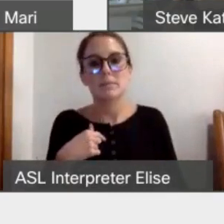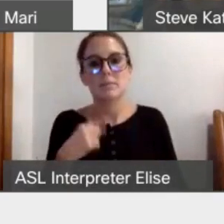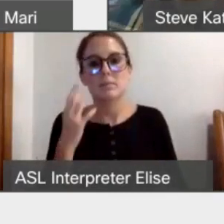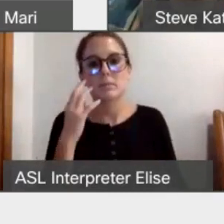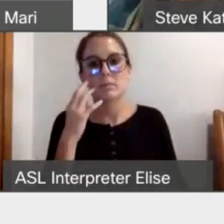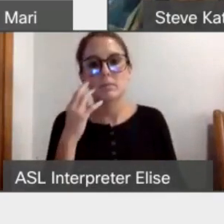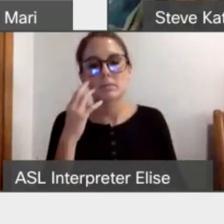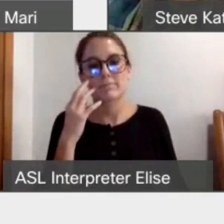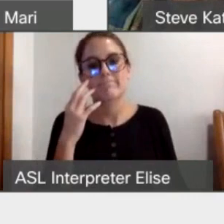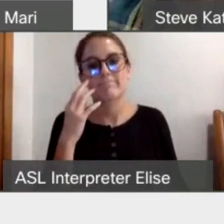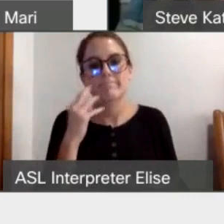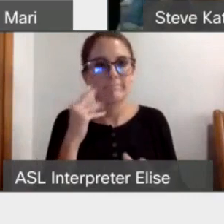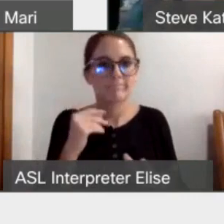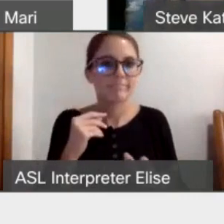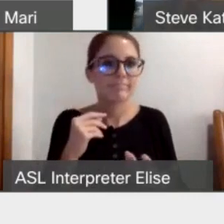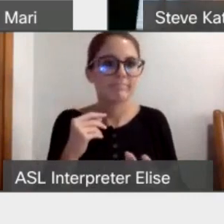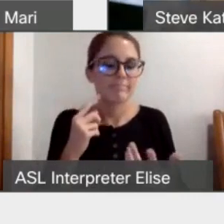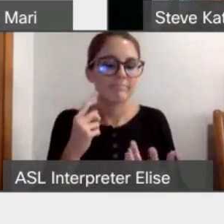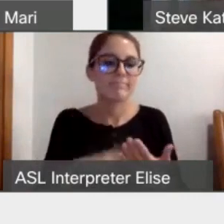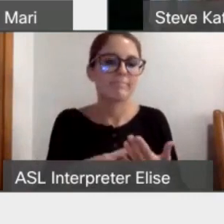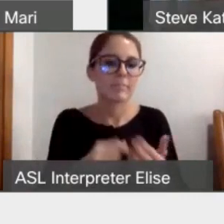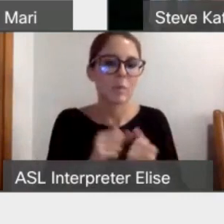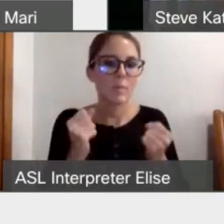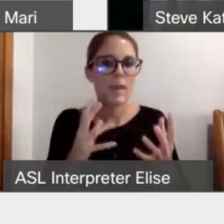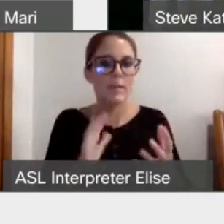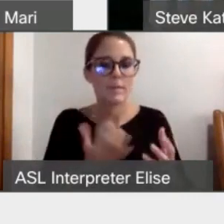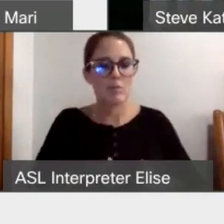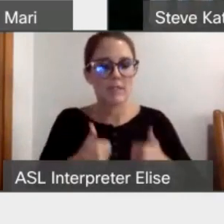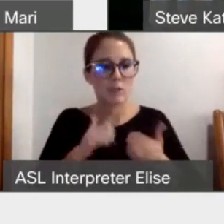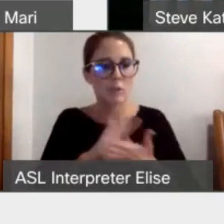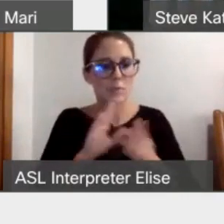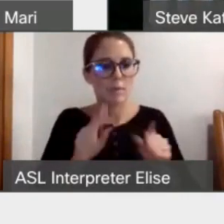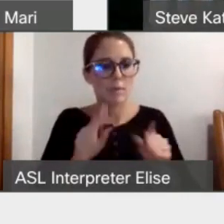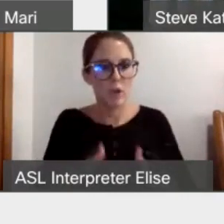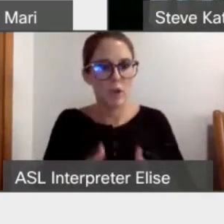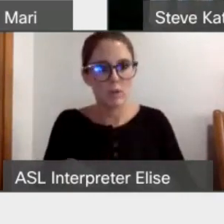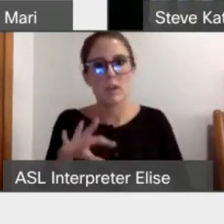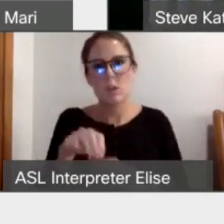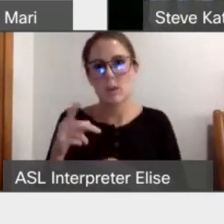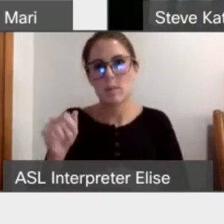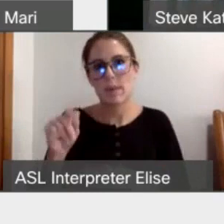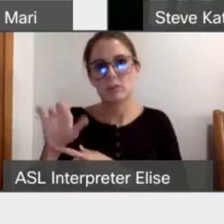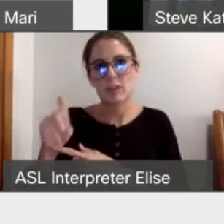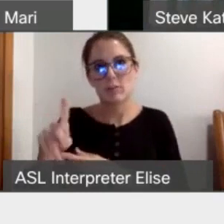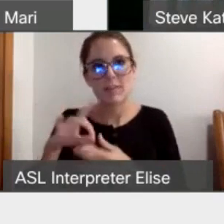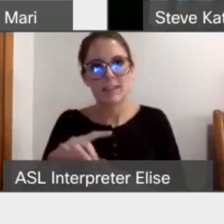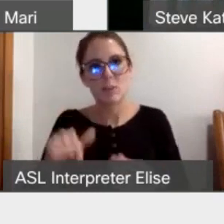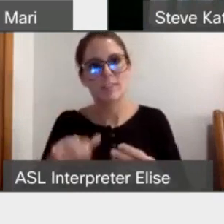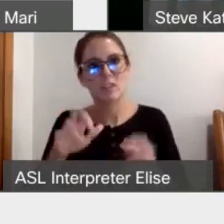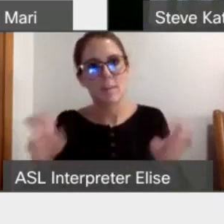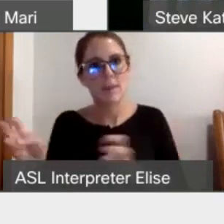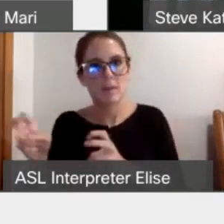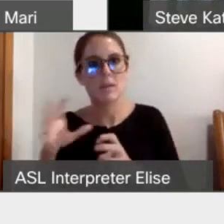pleasure of having discussions with a number of our residential school providers, including Patrick, on this topic. And again, we continue